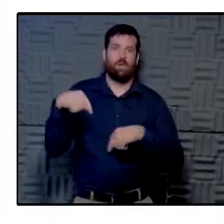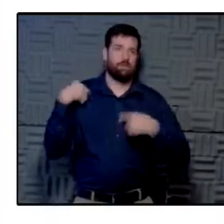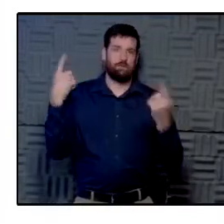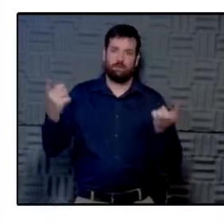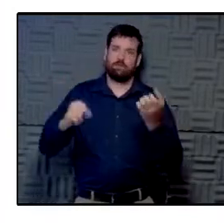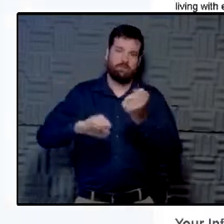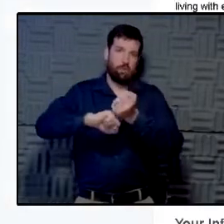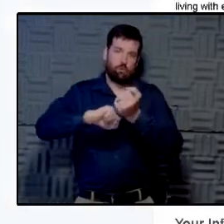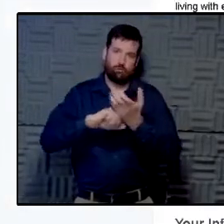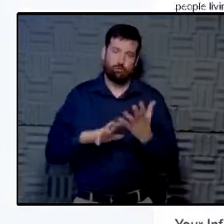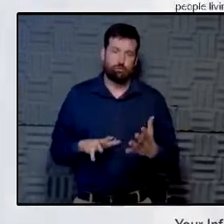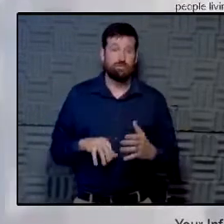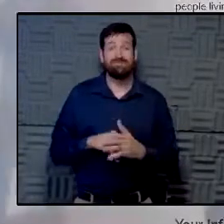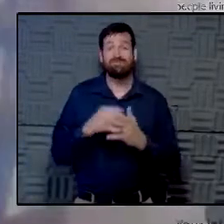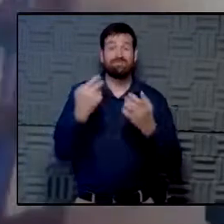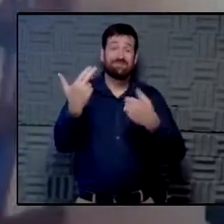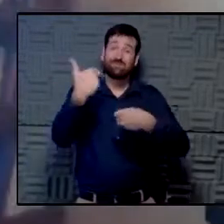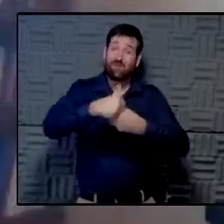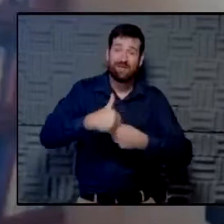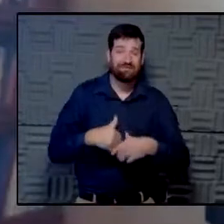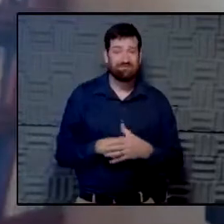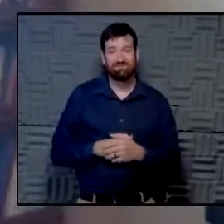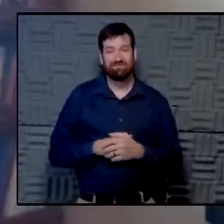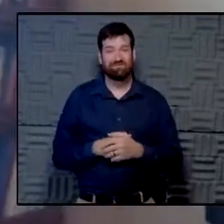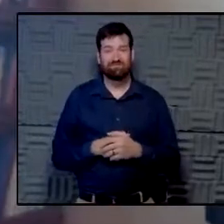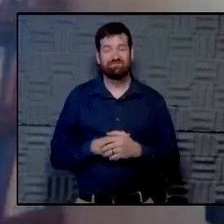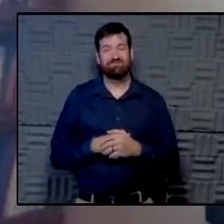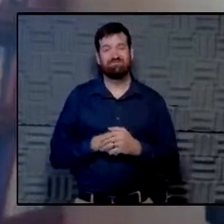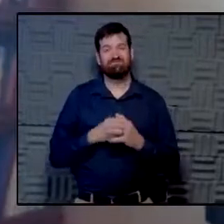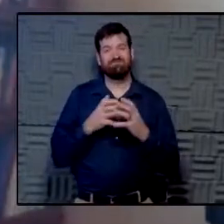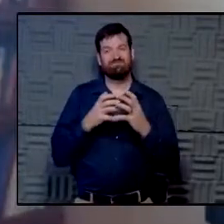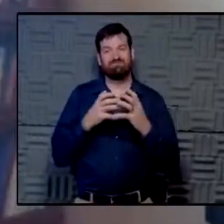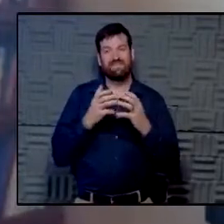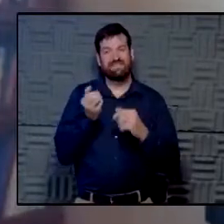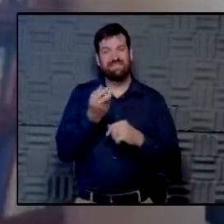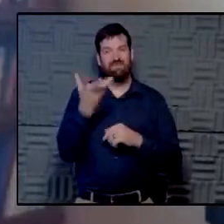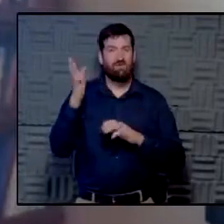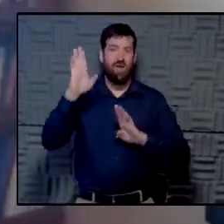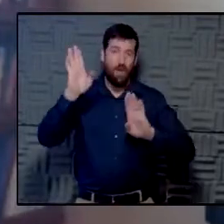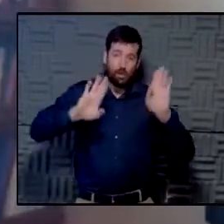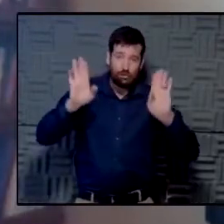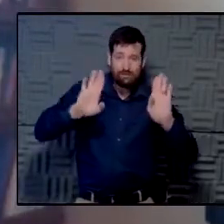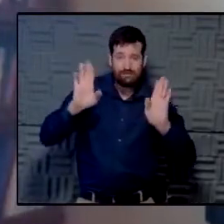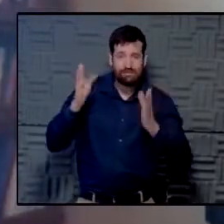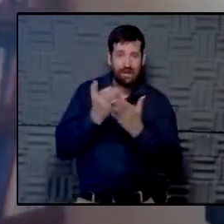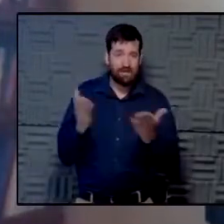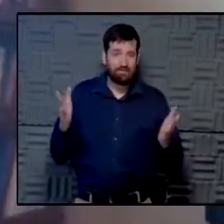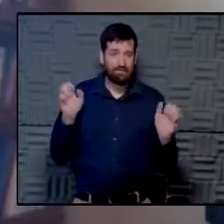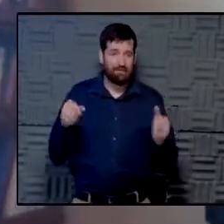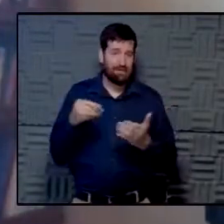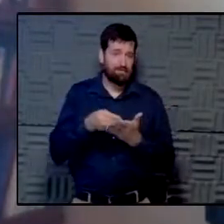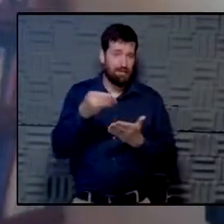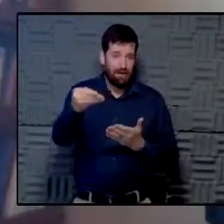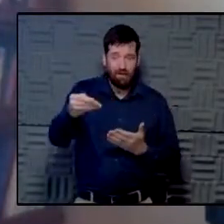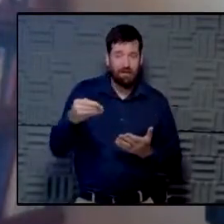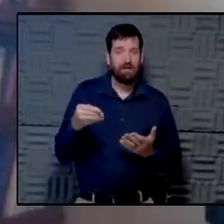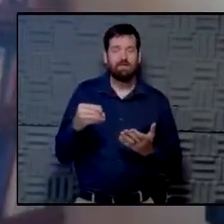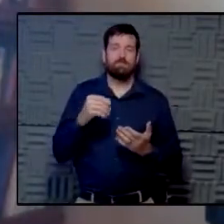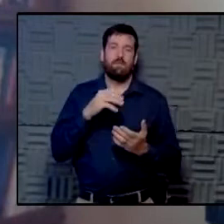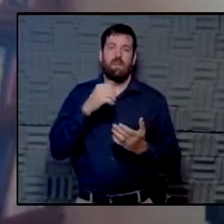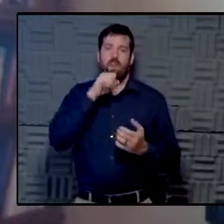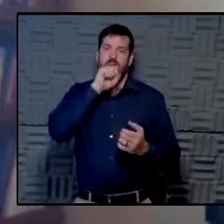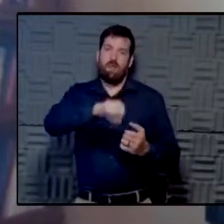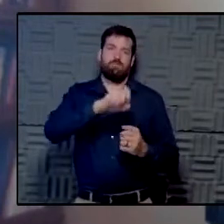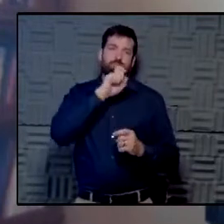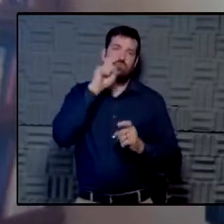and just come and join us, and you can, there's several action items that are available. We would love to donate to our